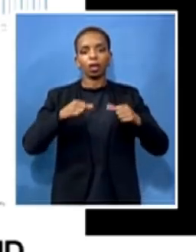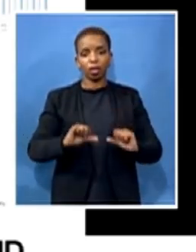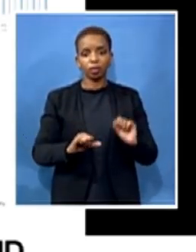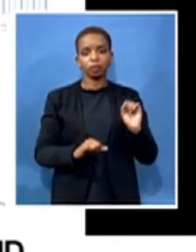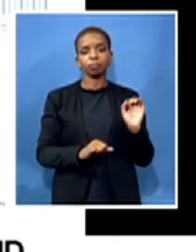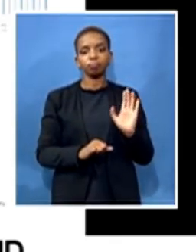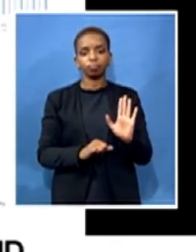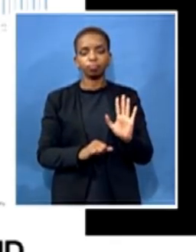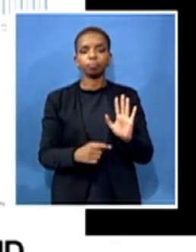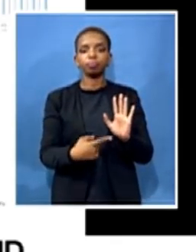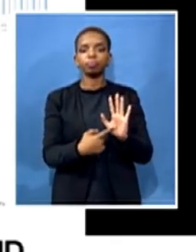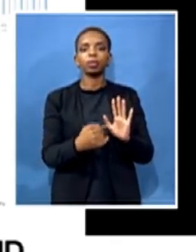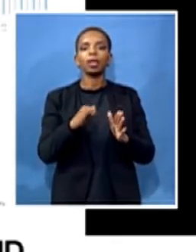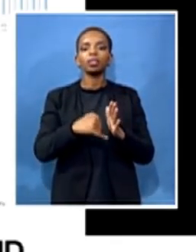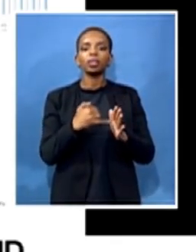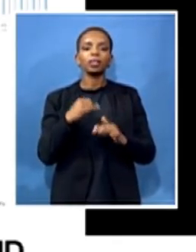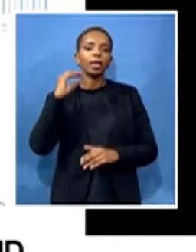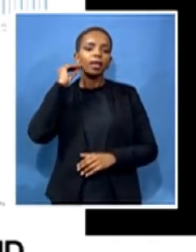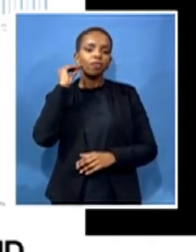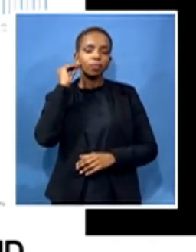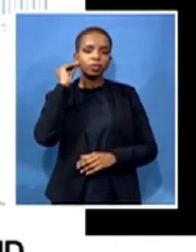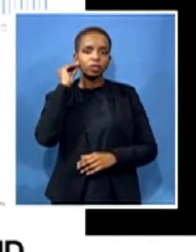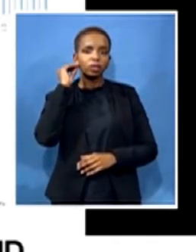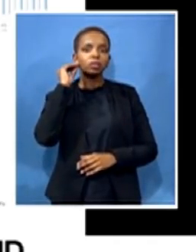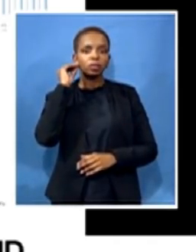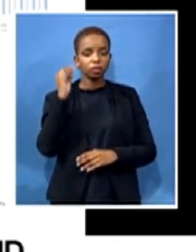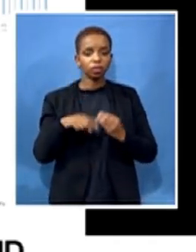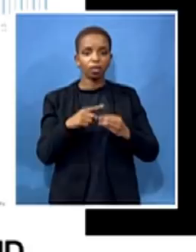the infections.